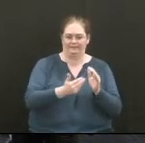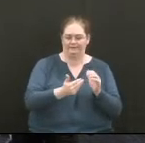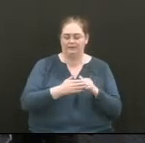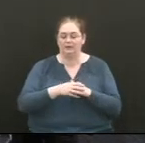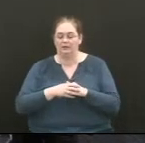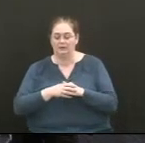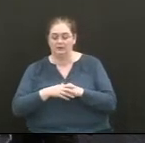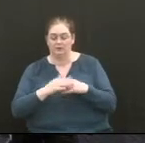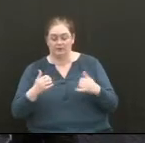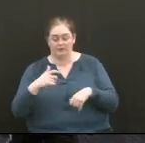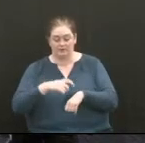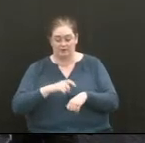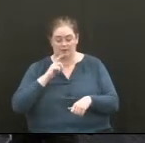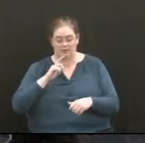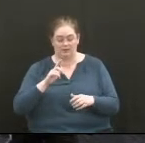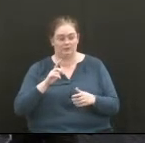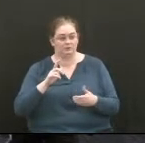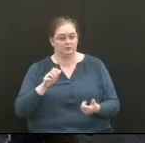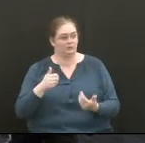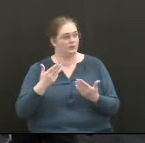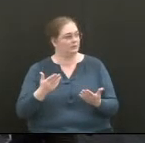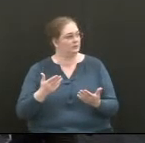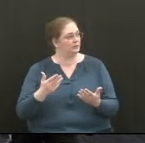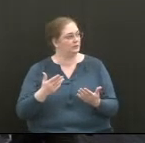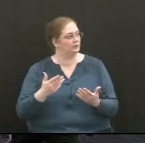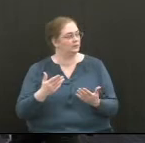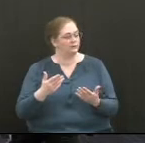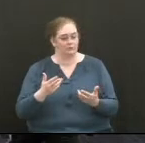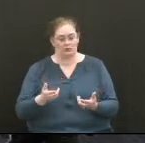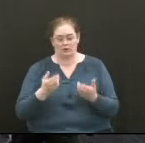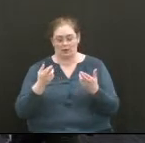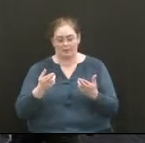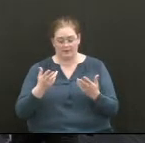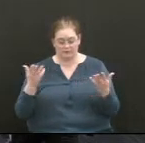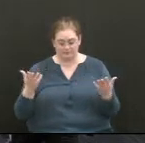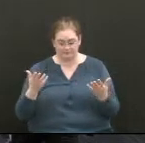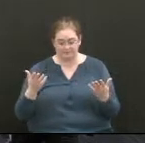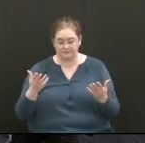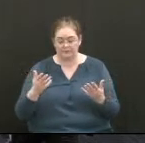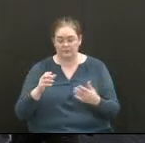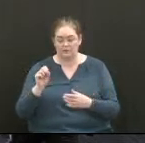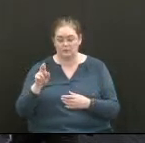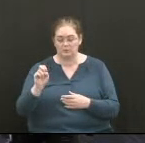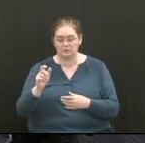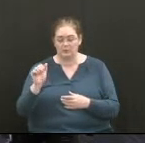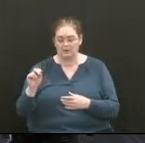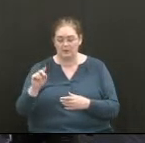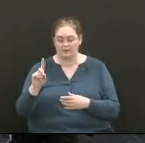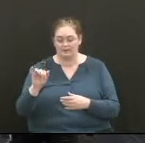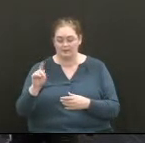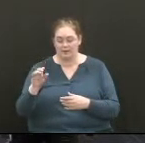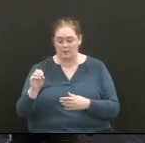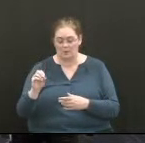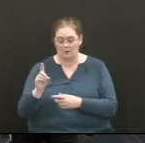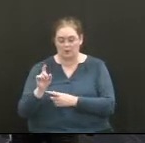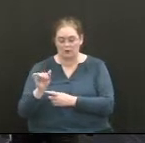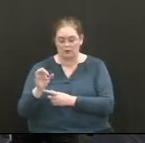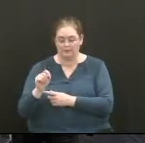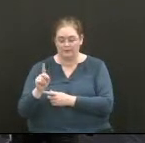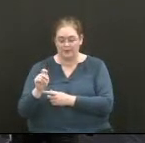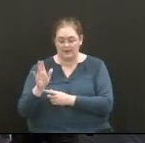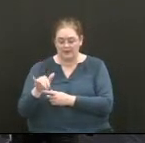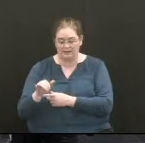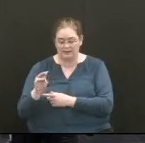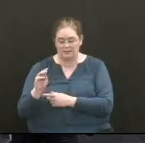So at this time, I'd like to enter into for nomination Ms. Sue Ann DeVito, Mr. Dermot Kennedy,